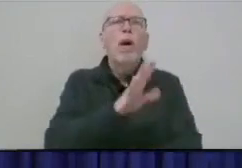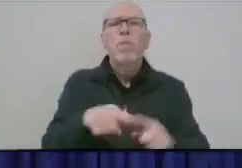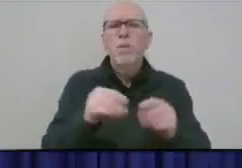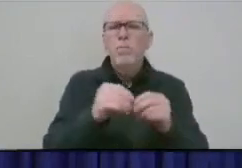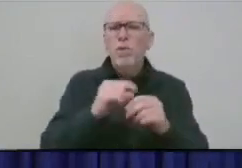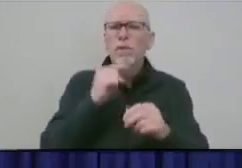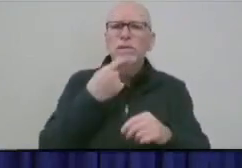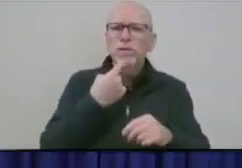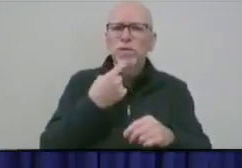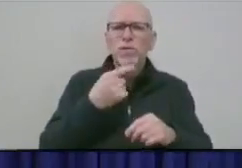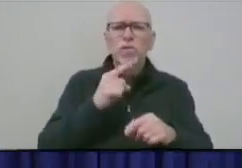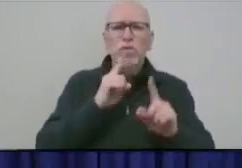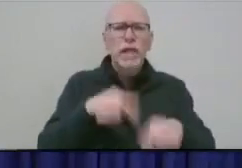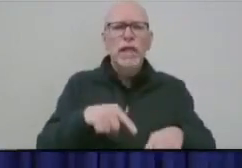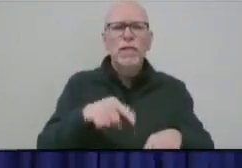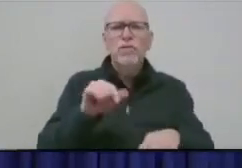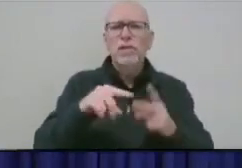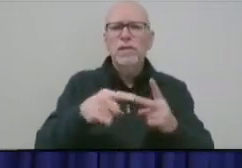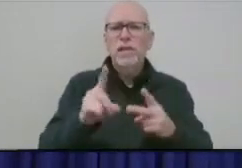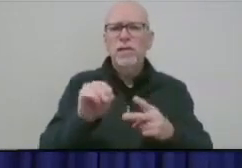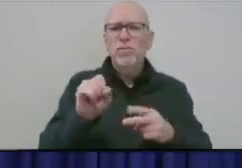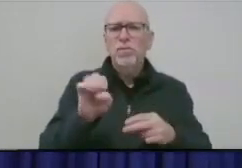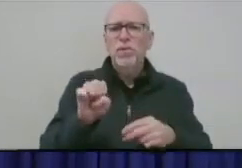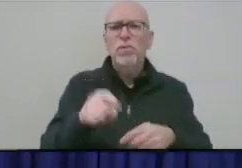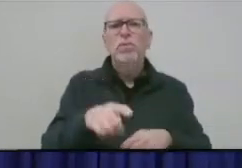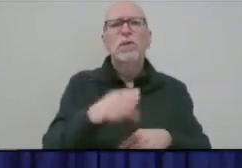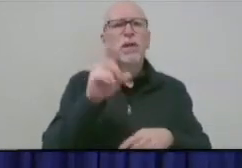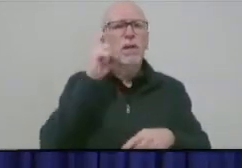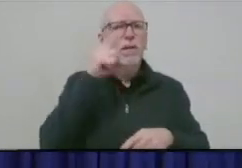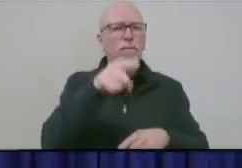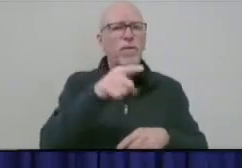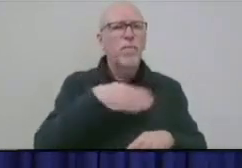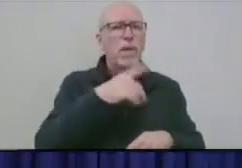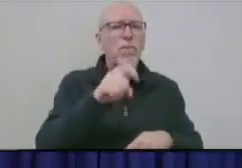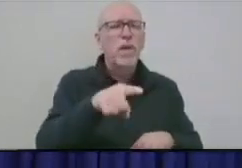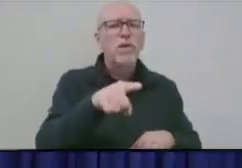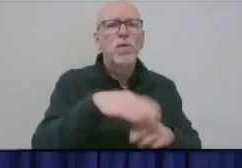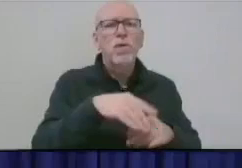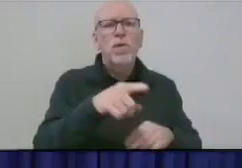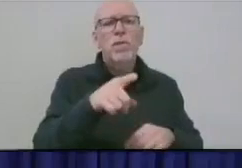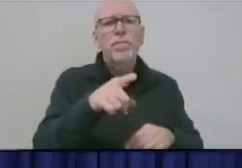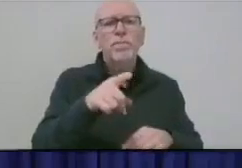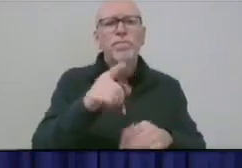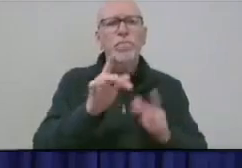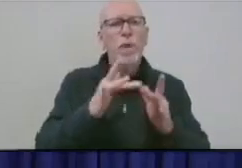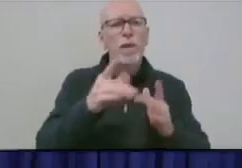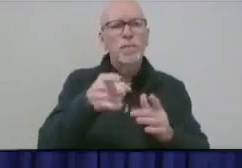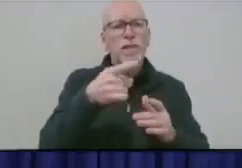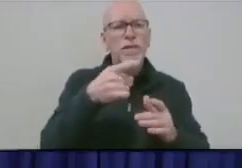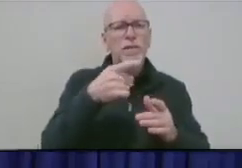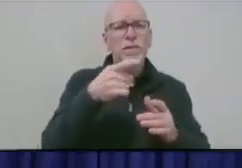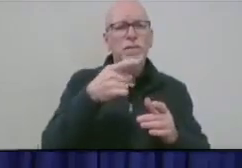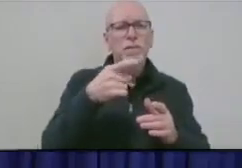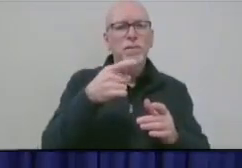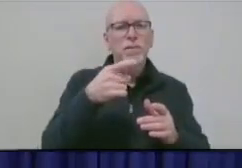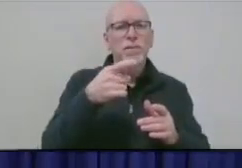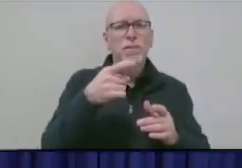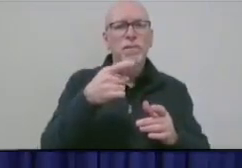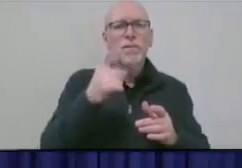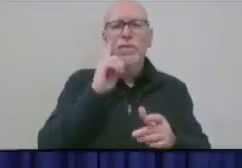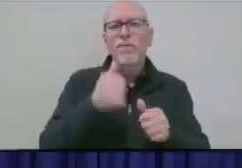serious reaction to that second dosage? And Governor, my question for you is on the legislature curbing your authority, almost a follow-up to Lindsay's